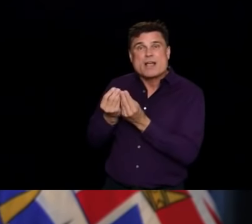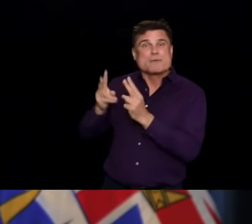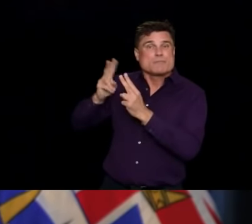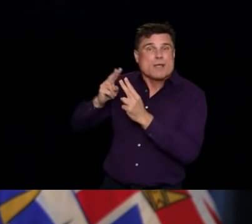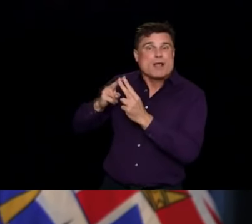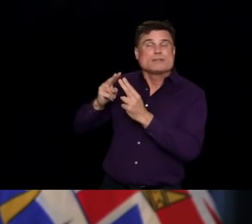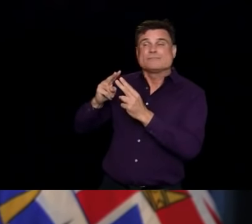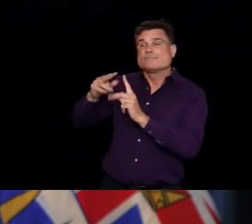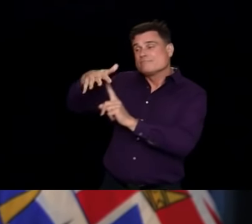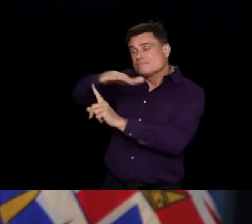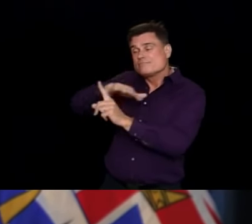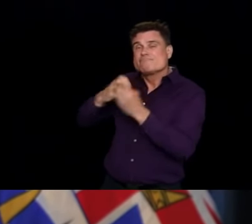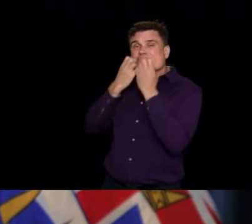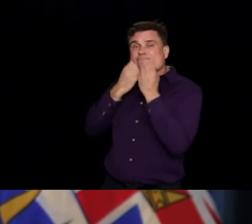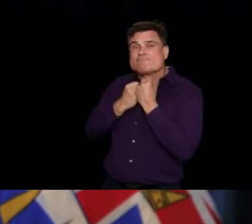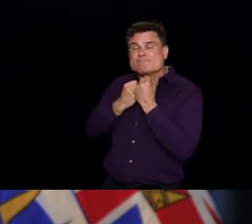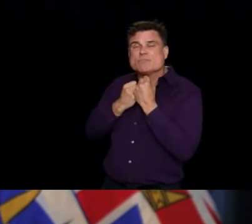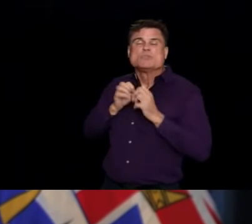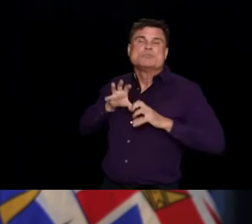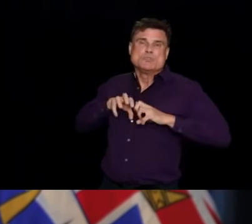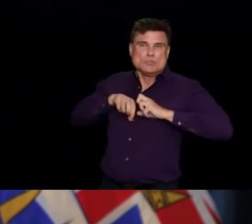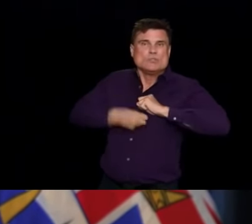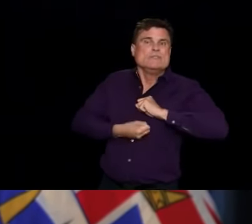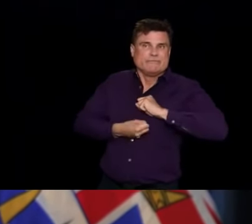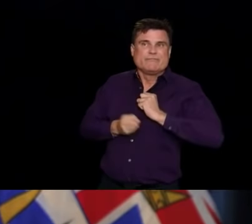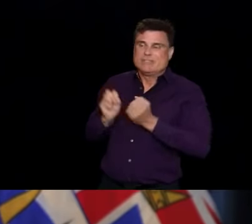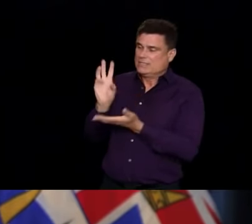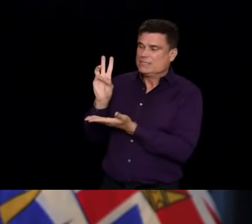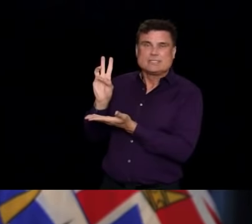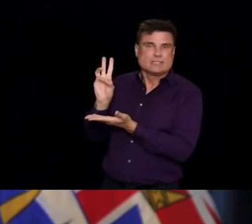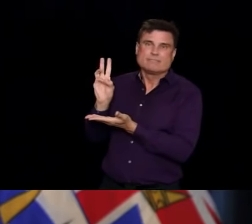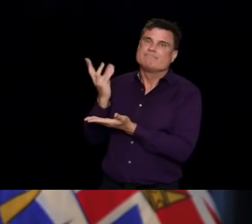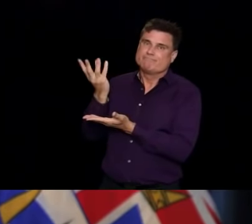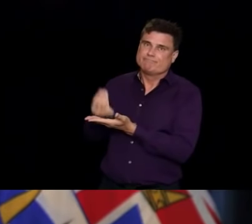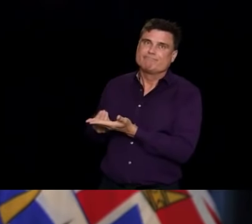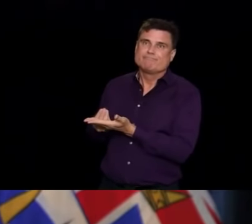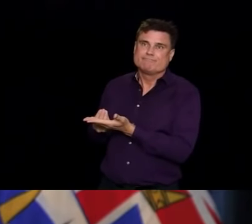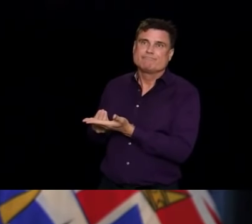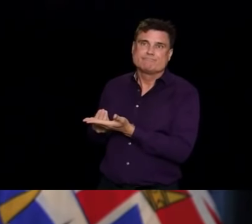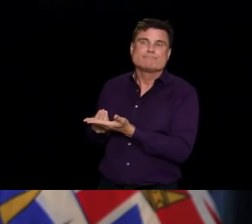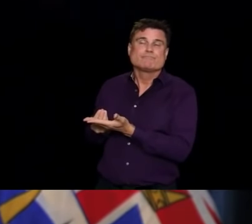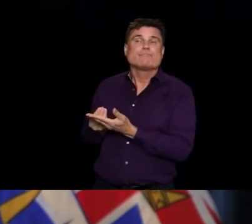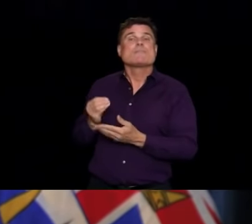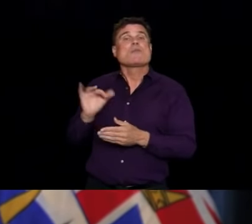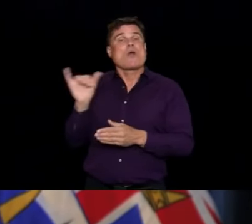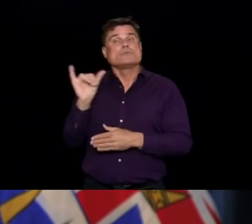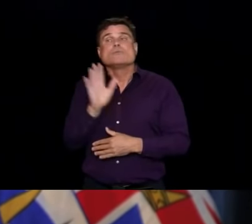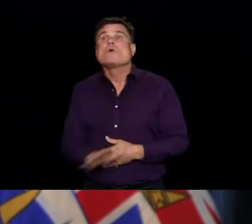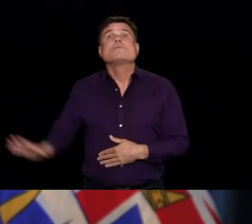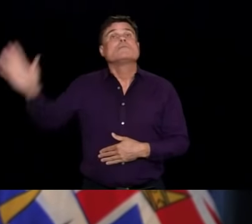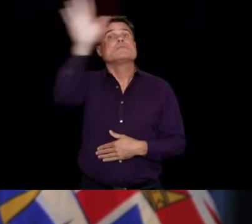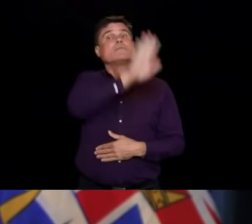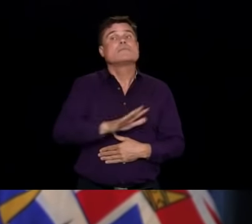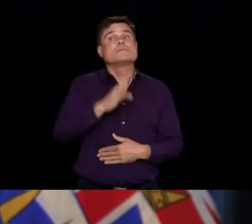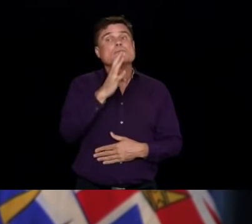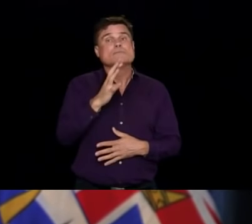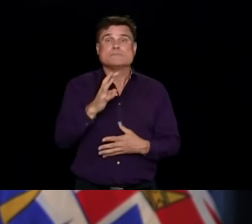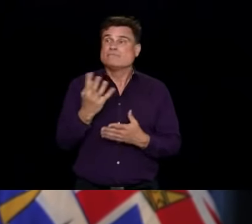to have a loved one pass away, and we know that they are mourned by their family, by their caregivers, and their communities here in